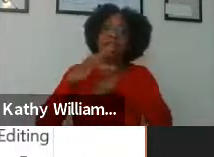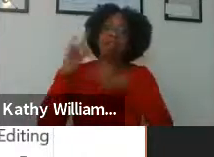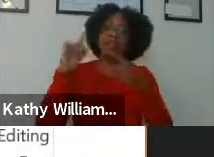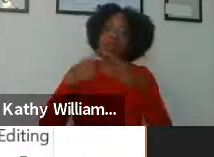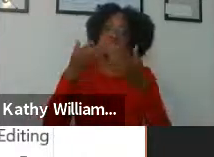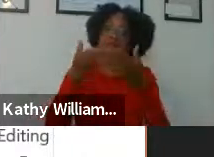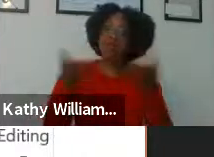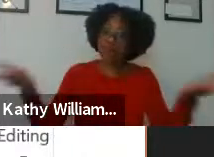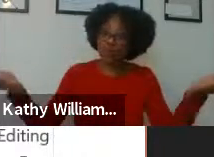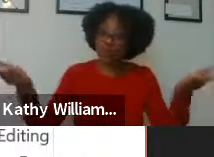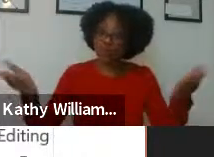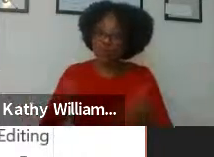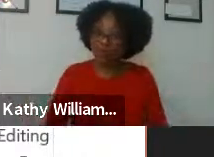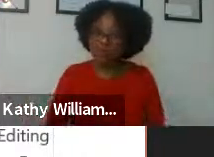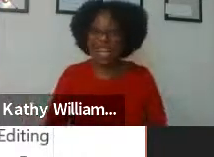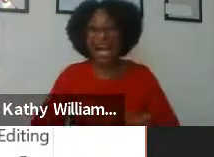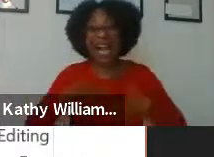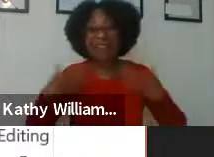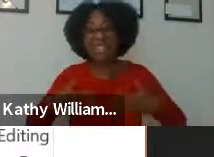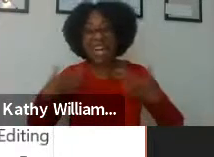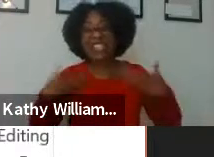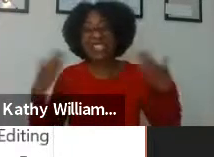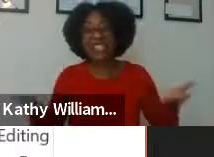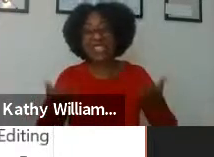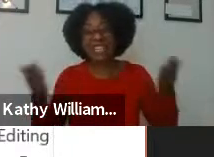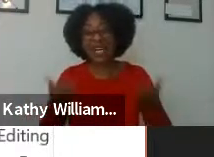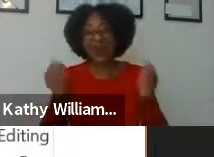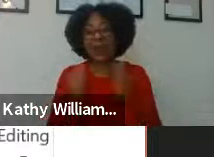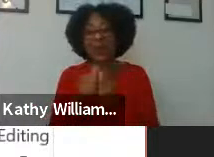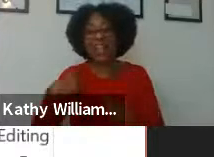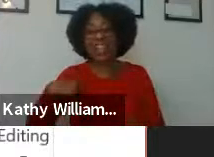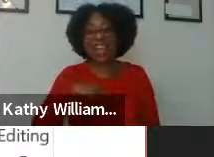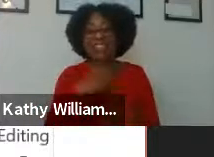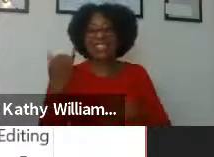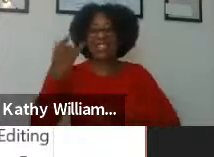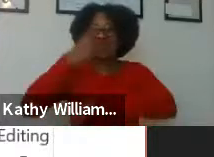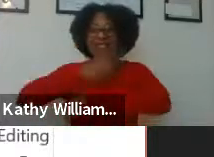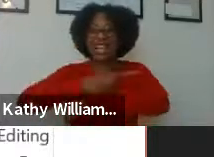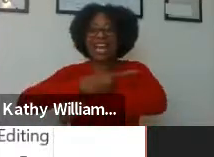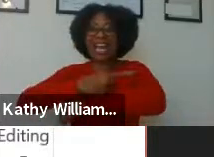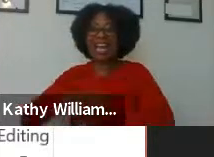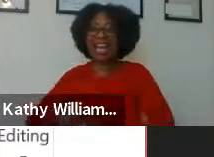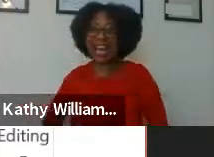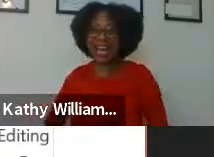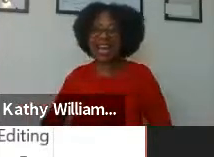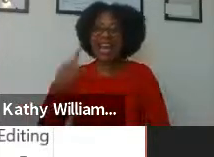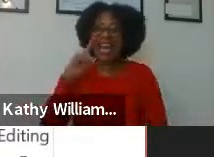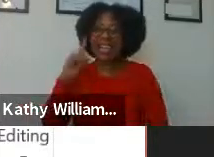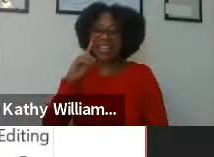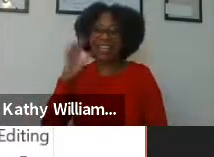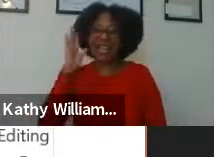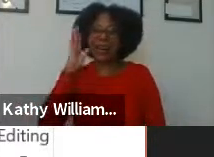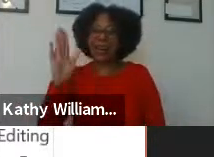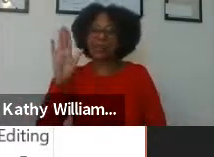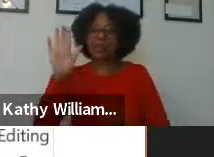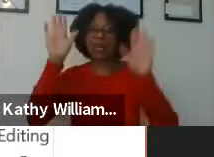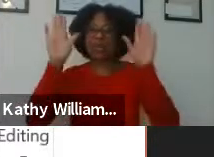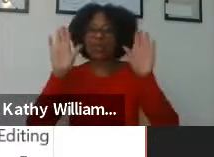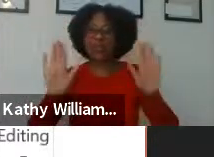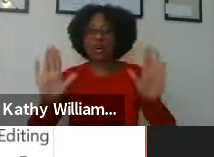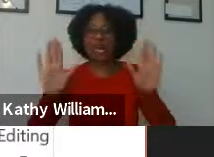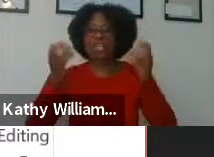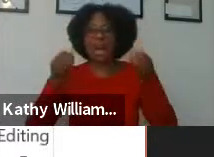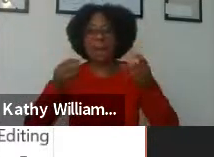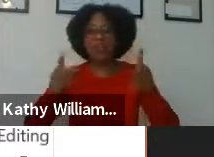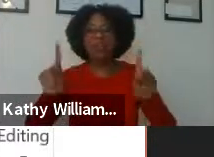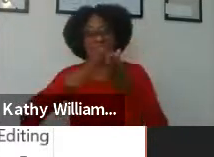Okay, so glad you're all here with us today. I think this is going to be an outstanding opportunity for you to learn